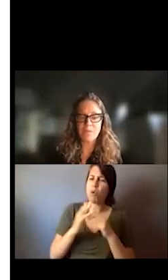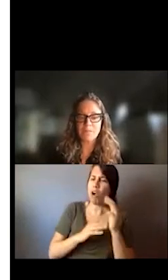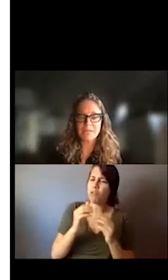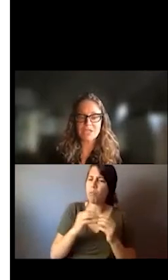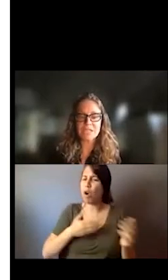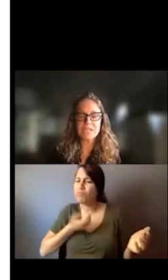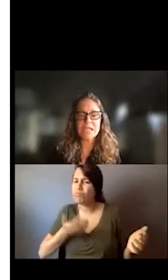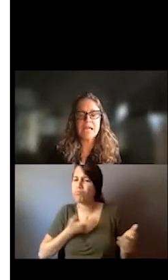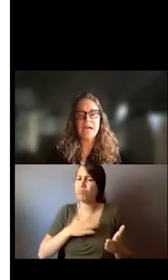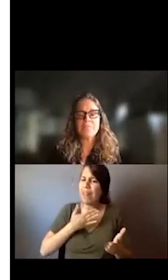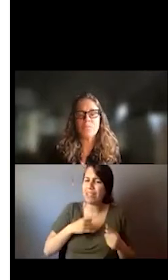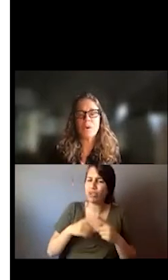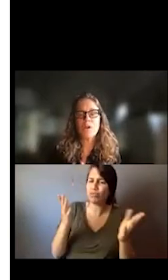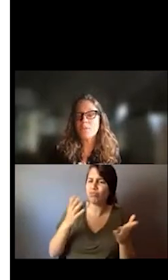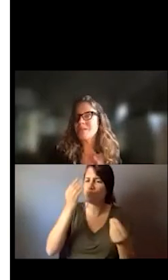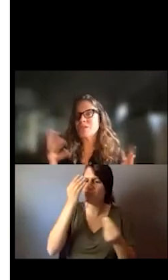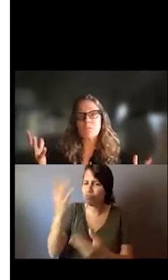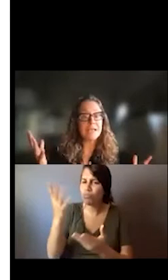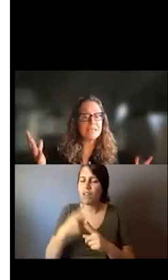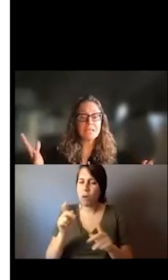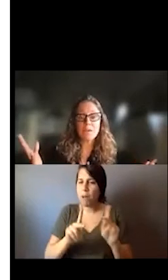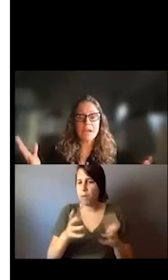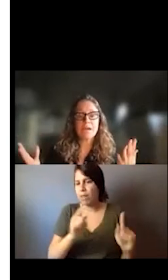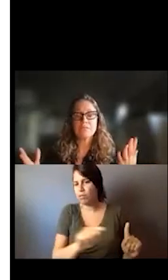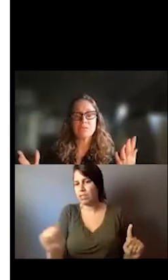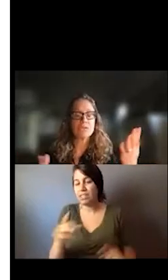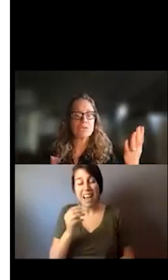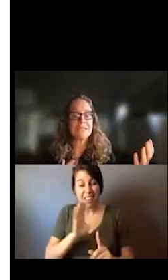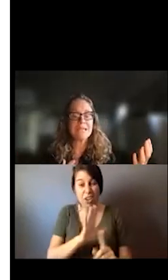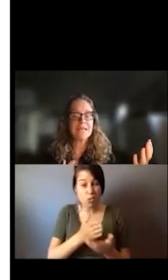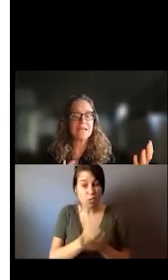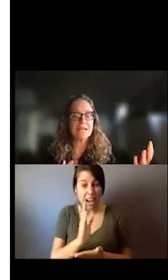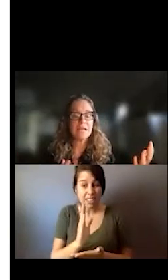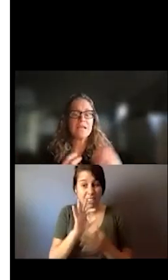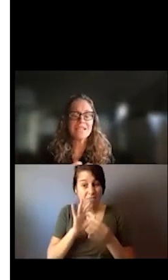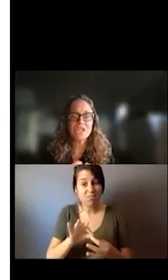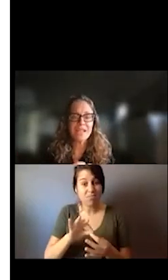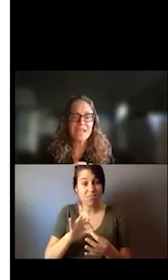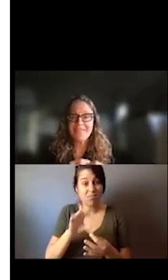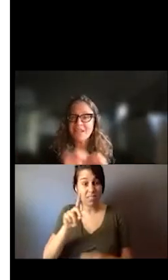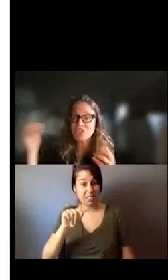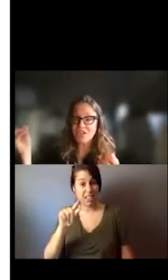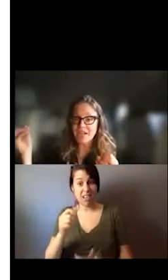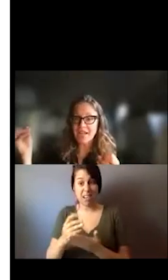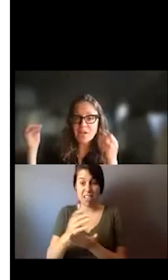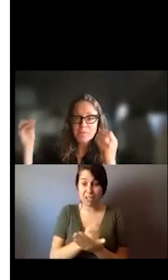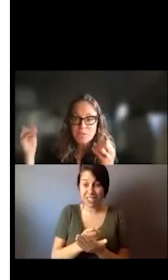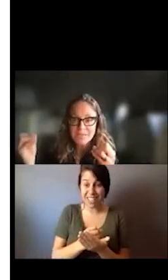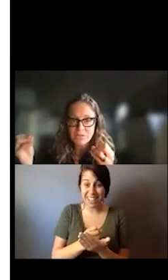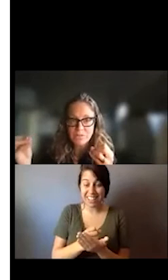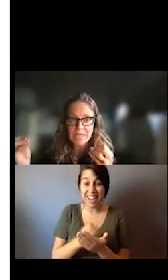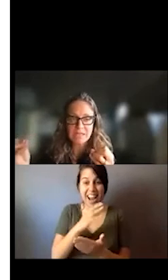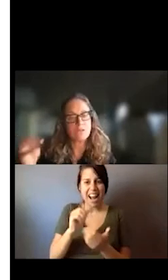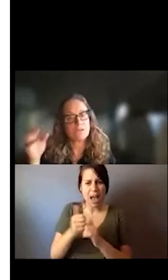different populations? What are our patients' rights around social risk data collection and then sharing, and how